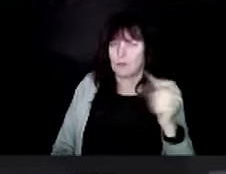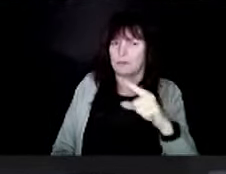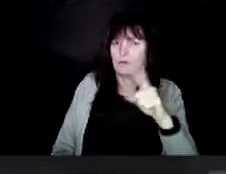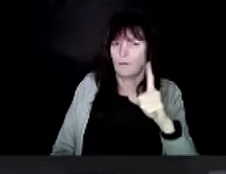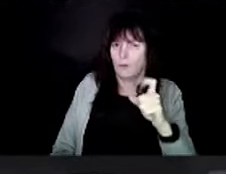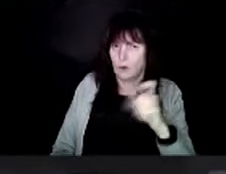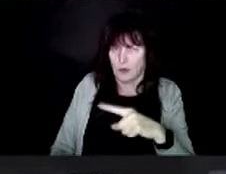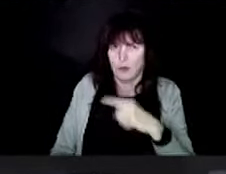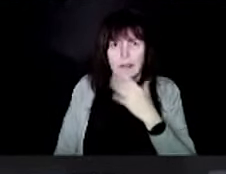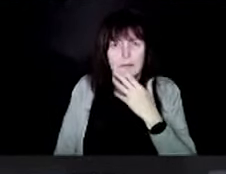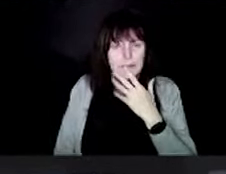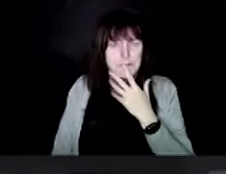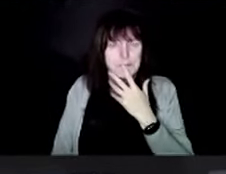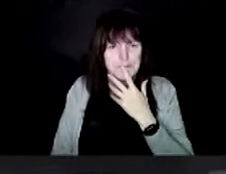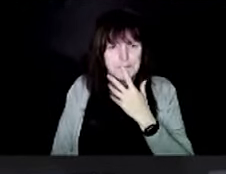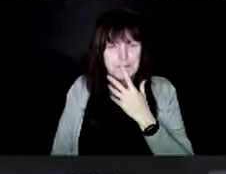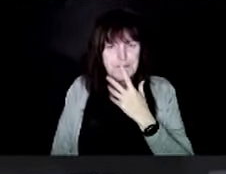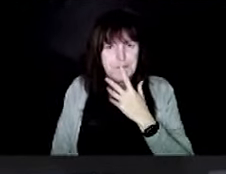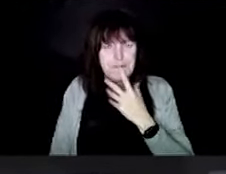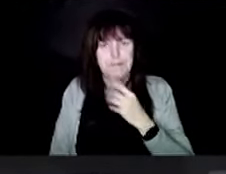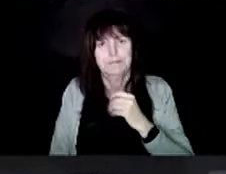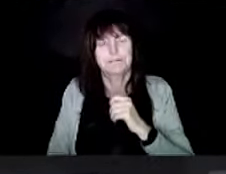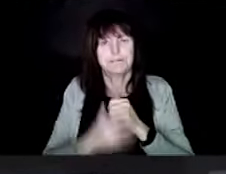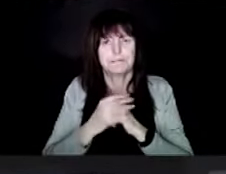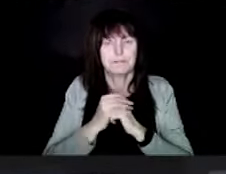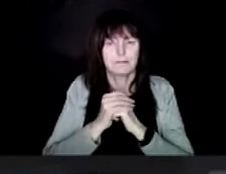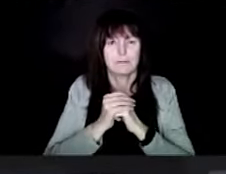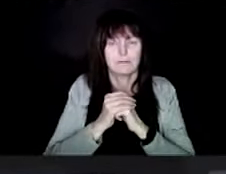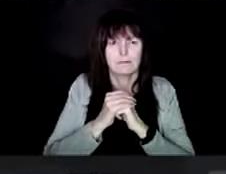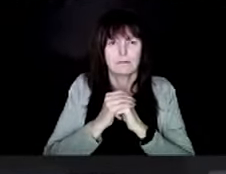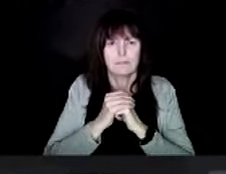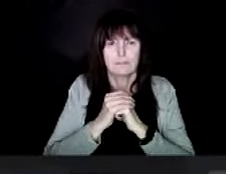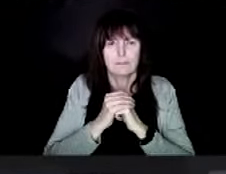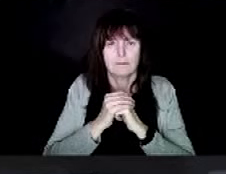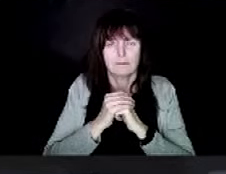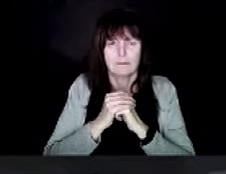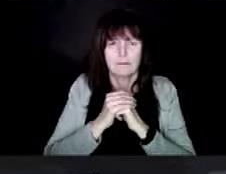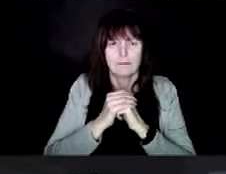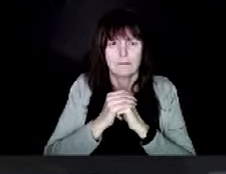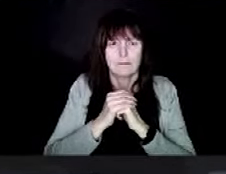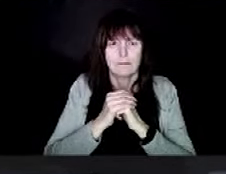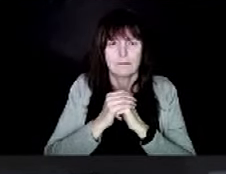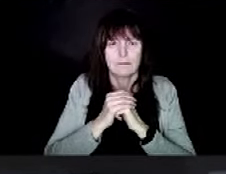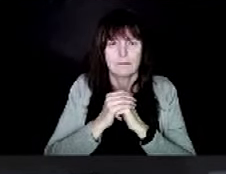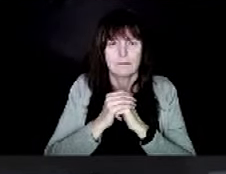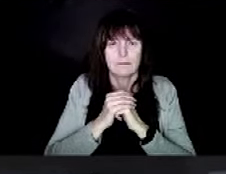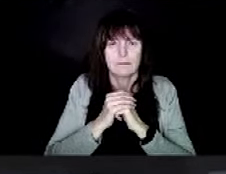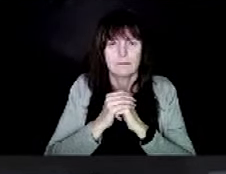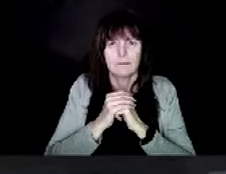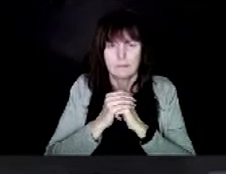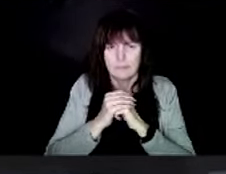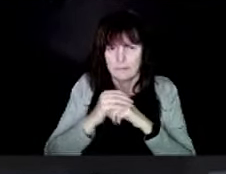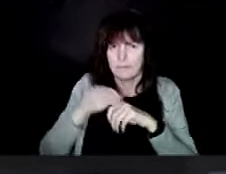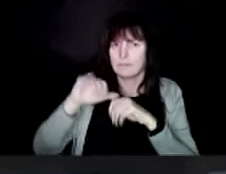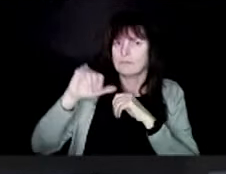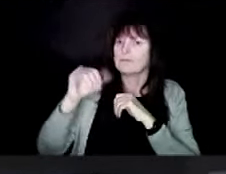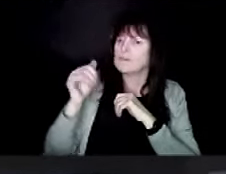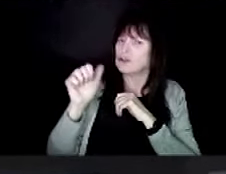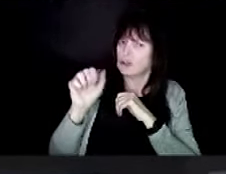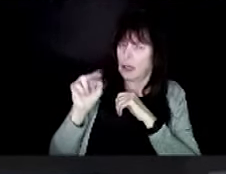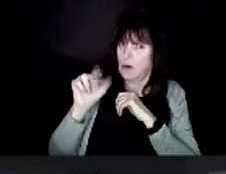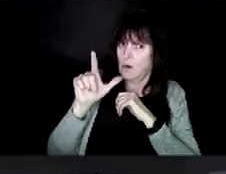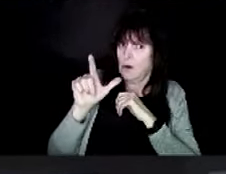you're watching to wrap up the stage two rollback on January 26th. What's the biggest risk to those